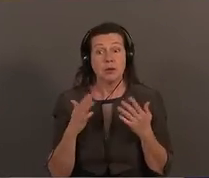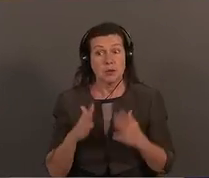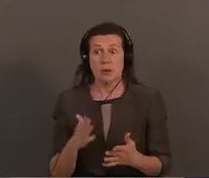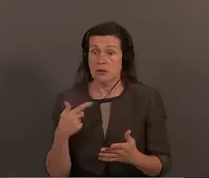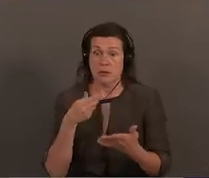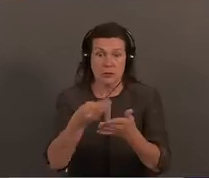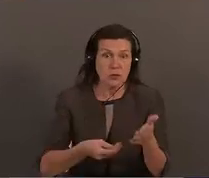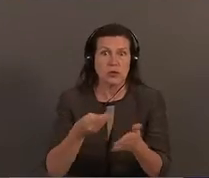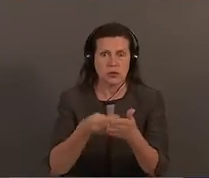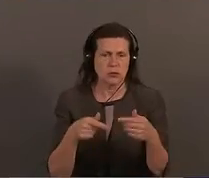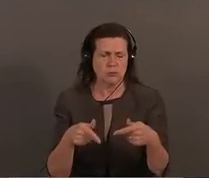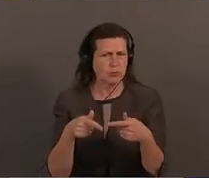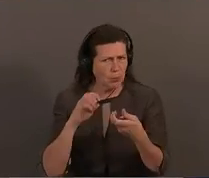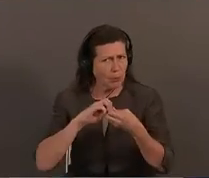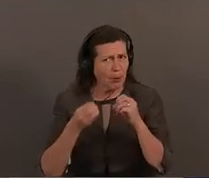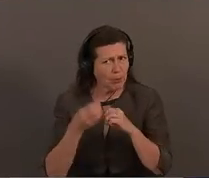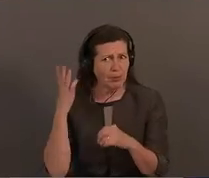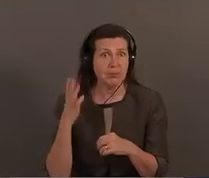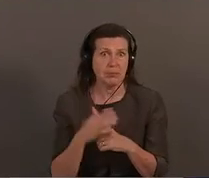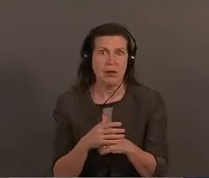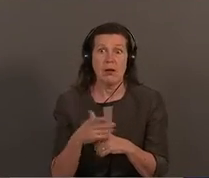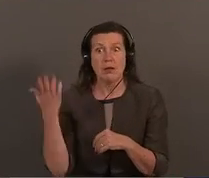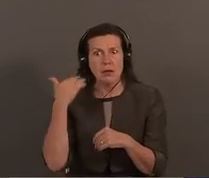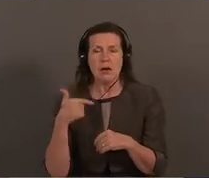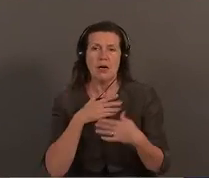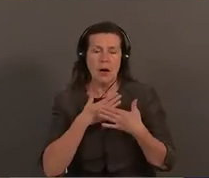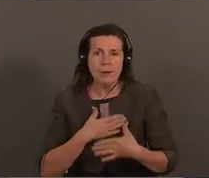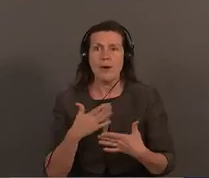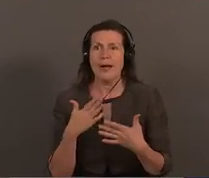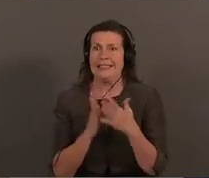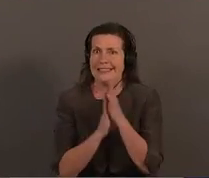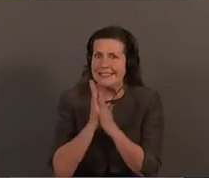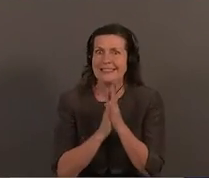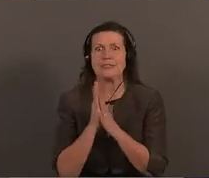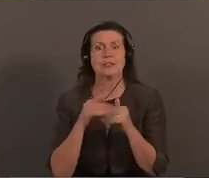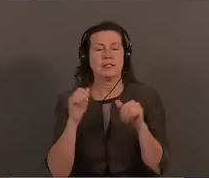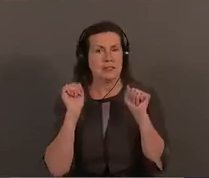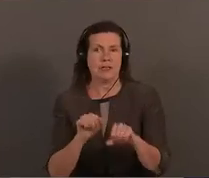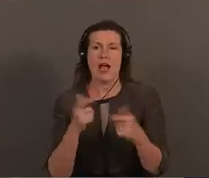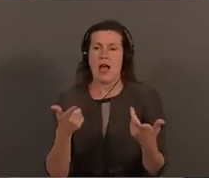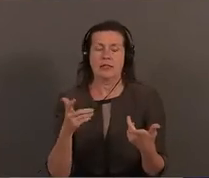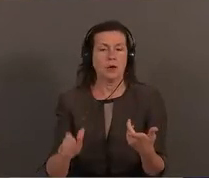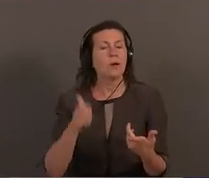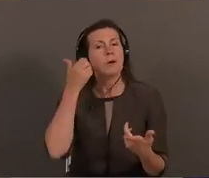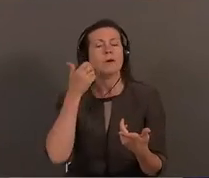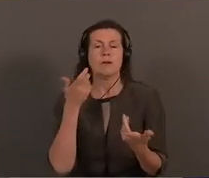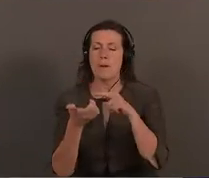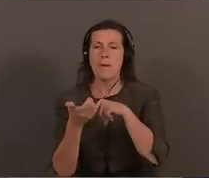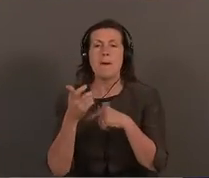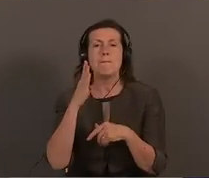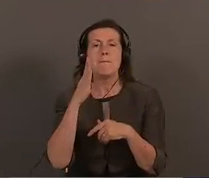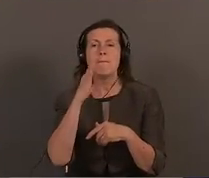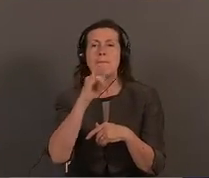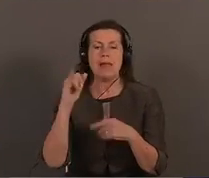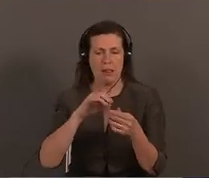because they used to look forward to the exciting time when they open the telephone bills and they find those